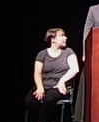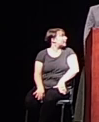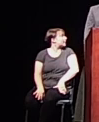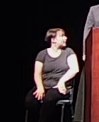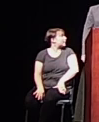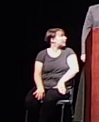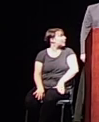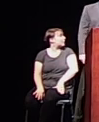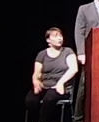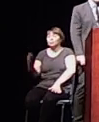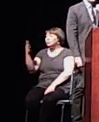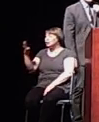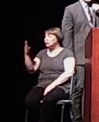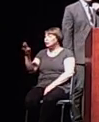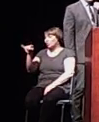the state.